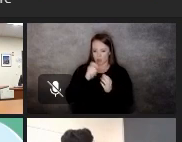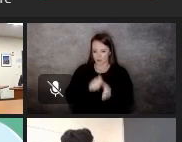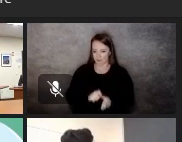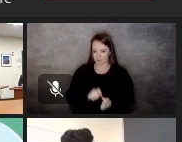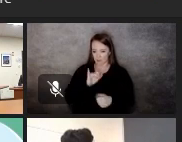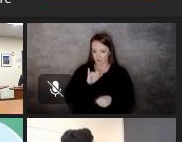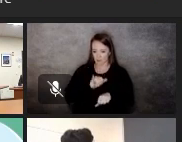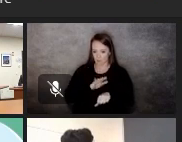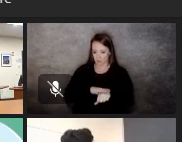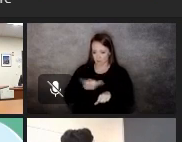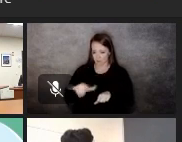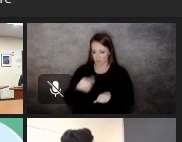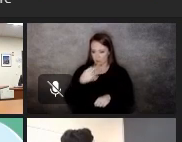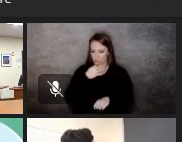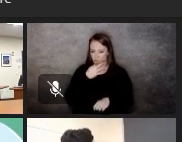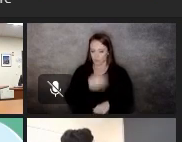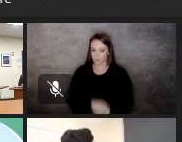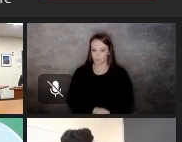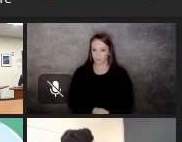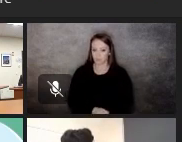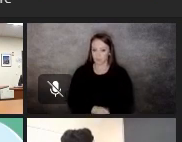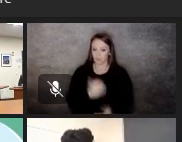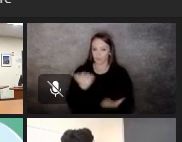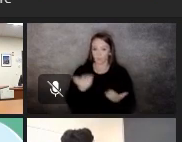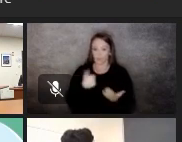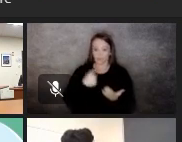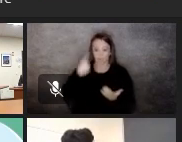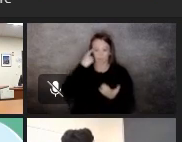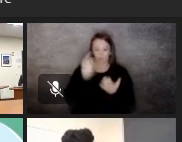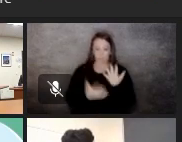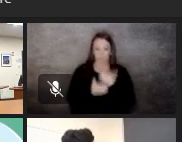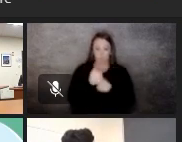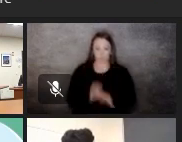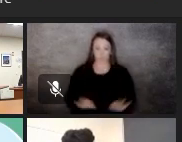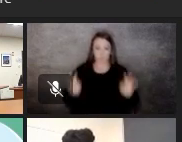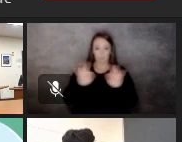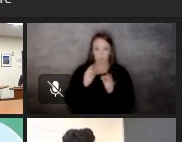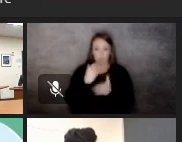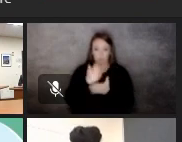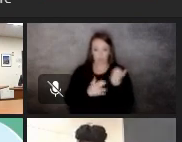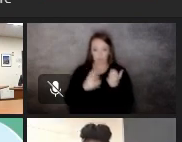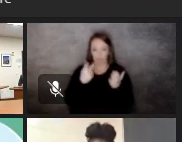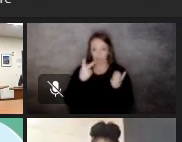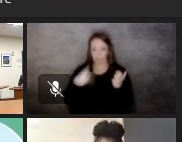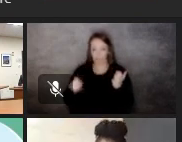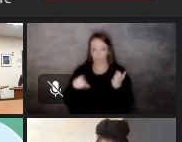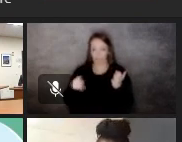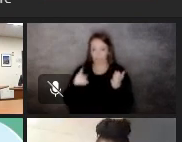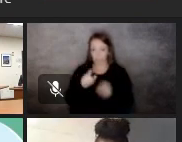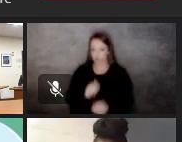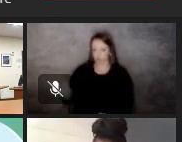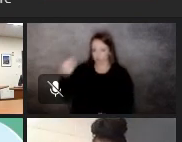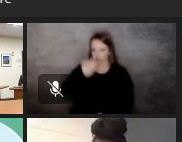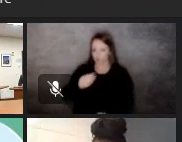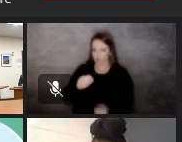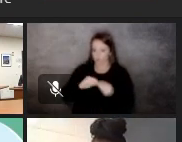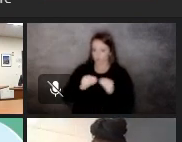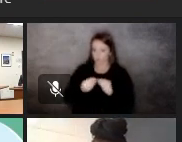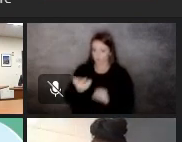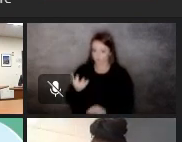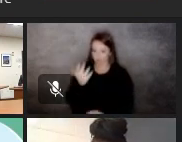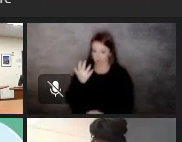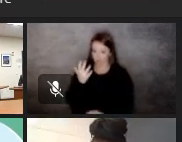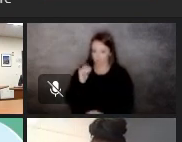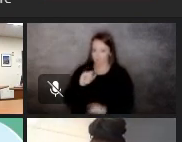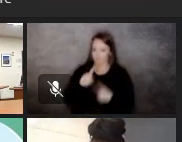then what I think is the most important section is that purple circle up at the top, section 5. That's when the revised standards